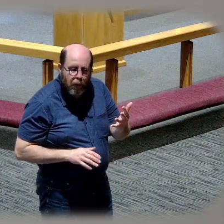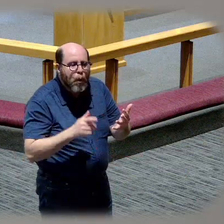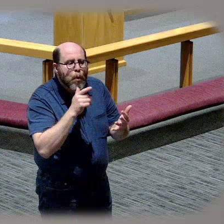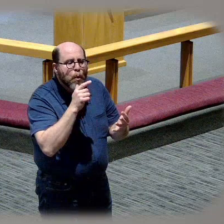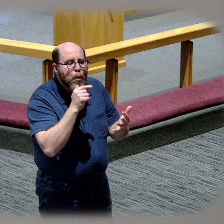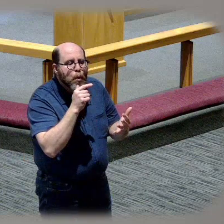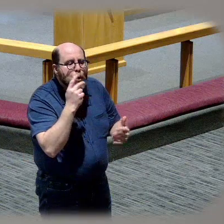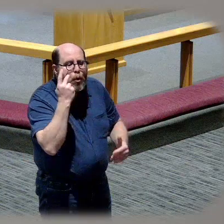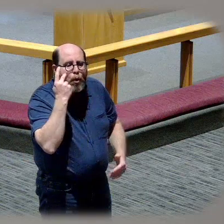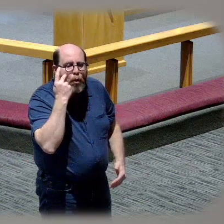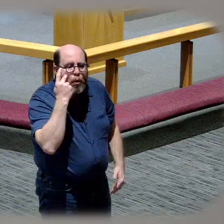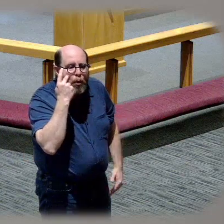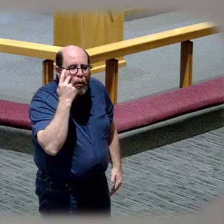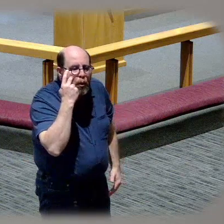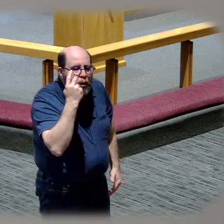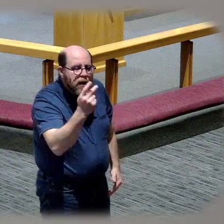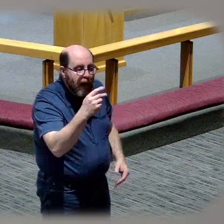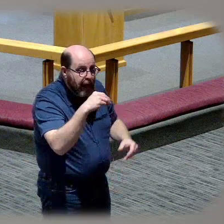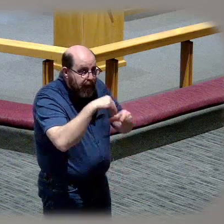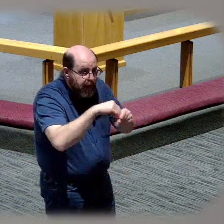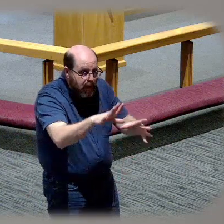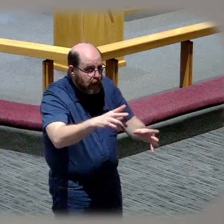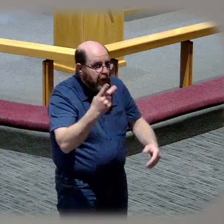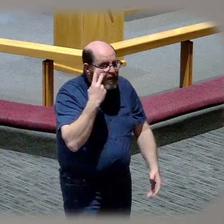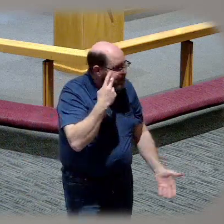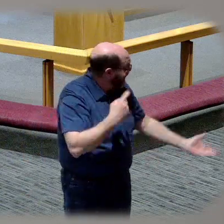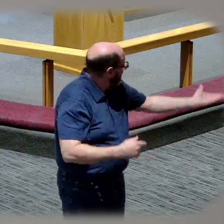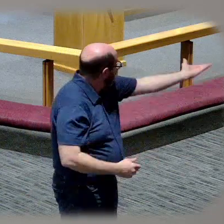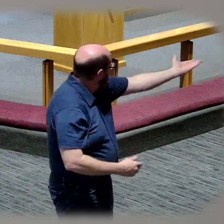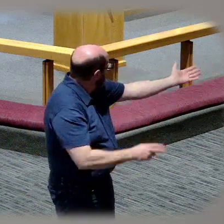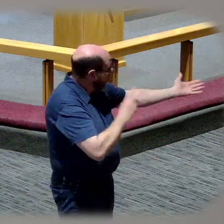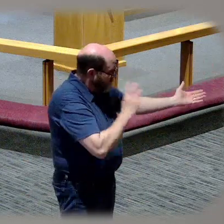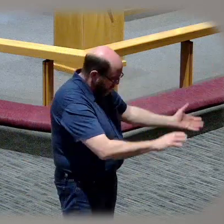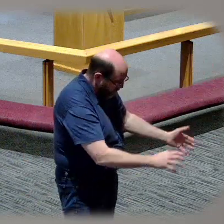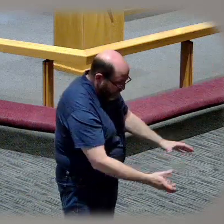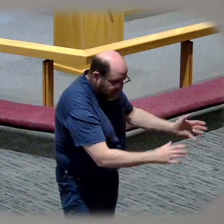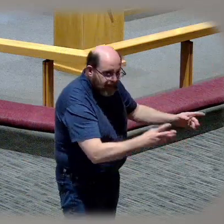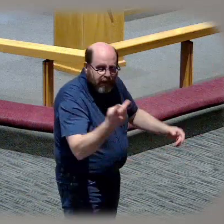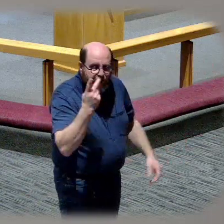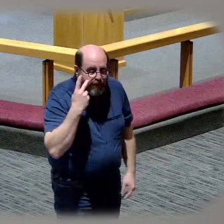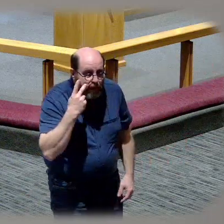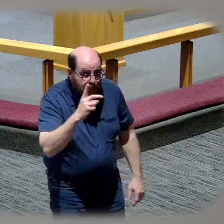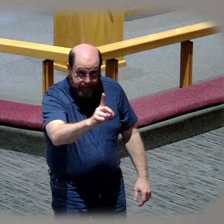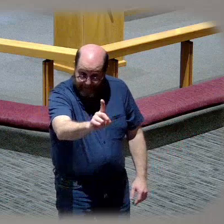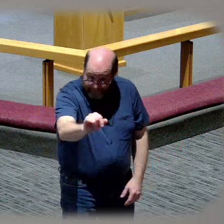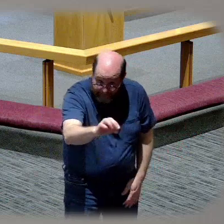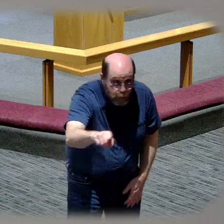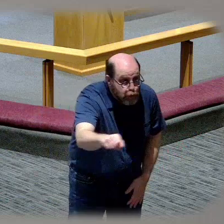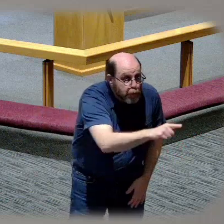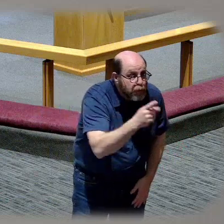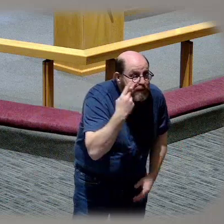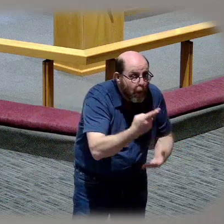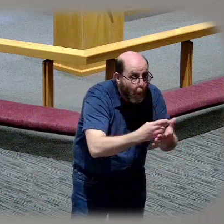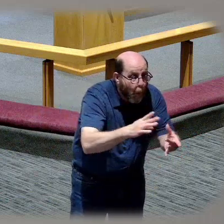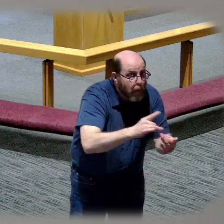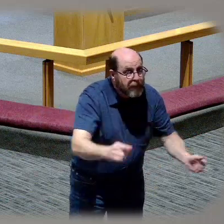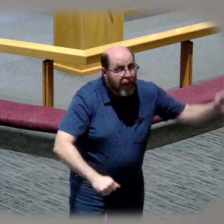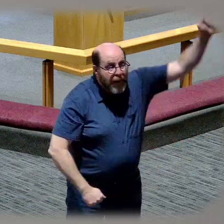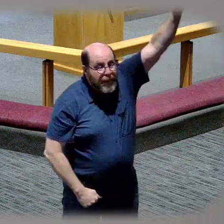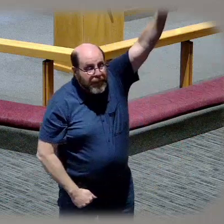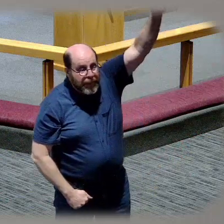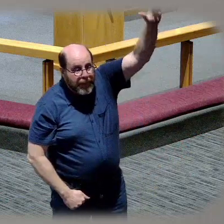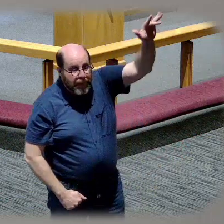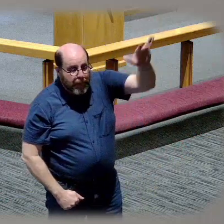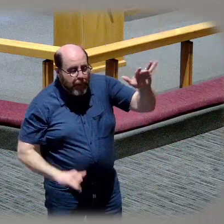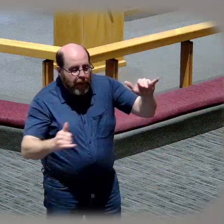saw in baptism? You guys have all seen a baptism. Have you ever seen the Holy Spirit descend and enter that person being baptized?